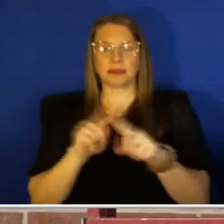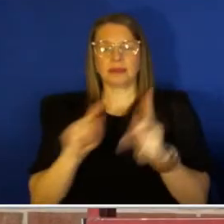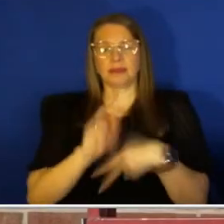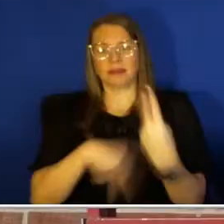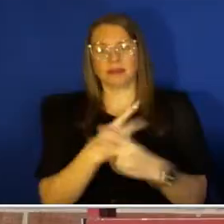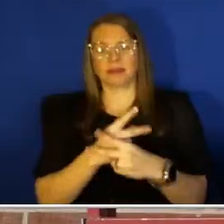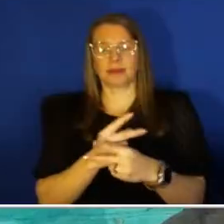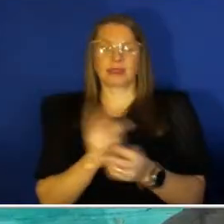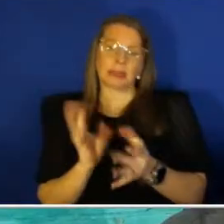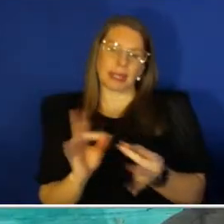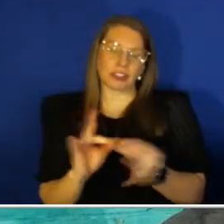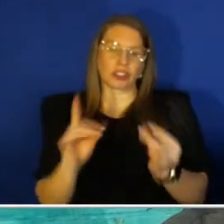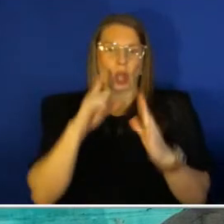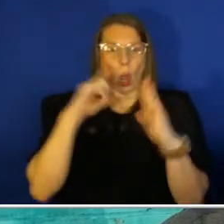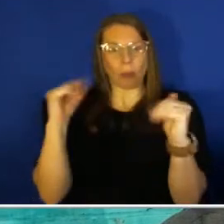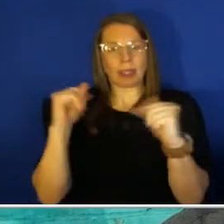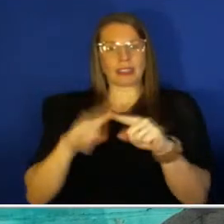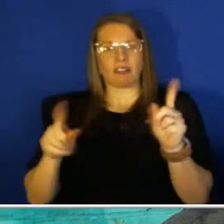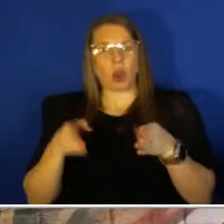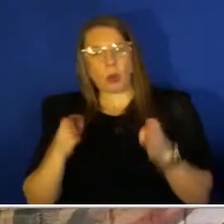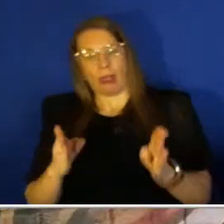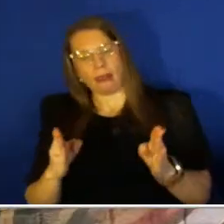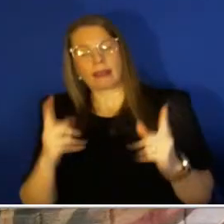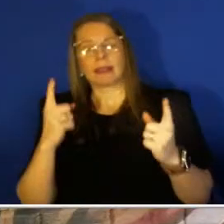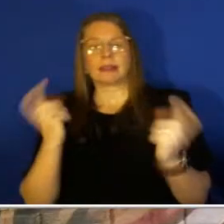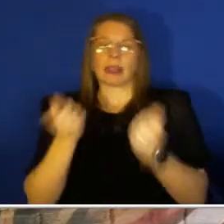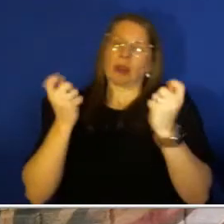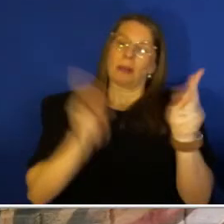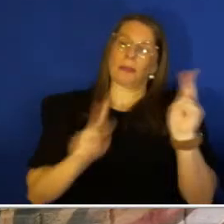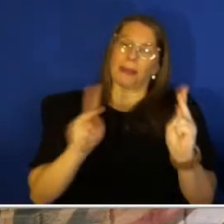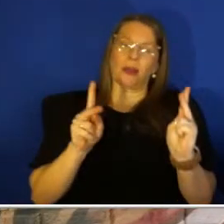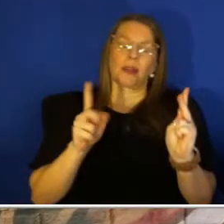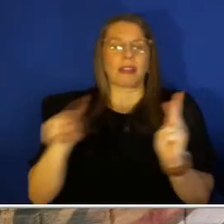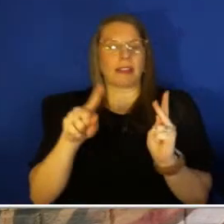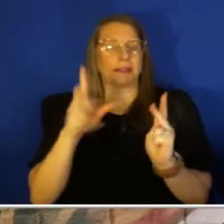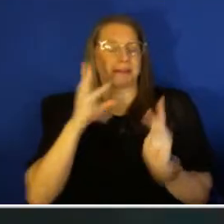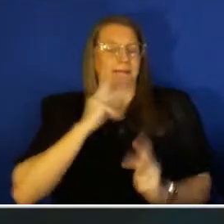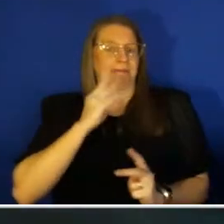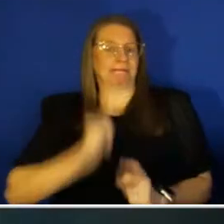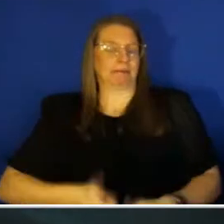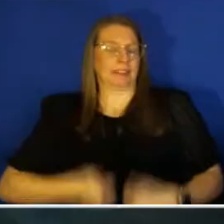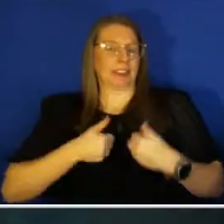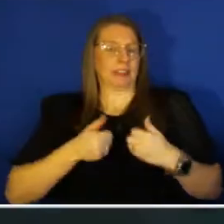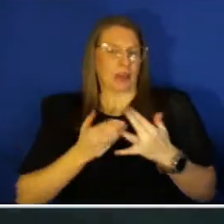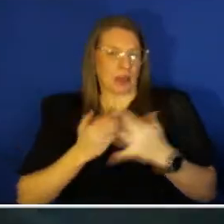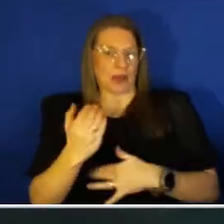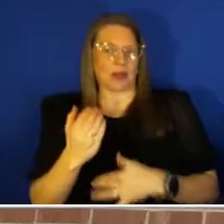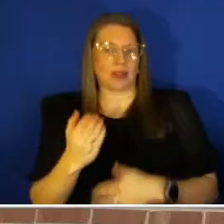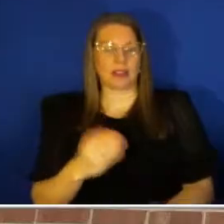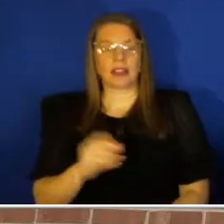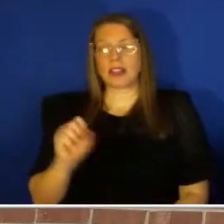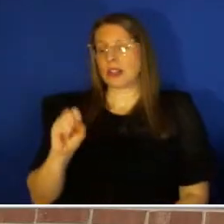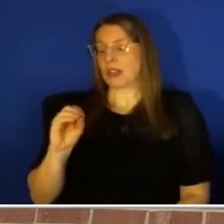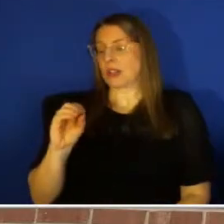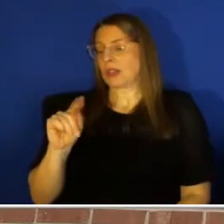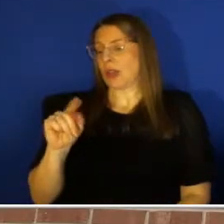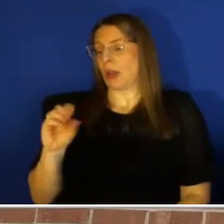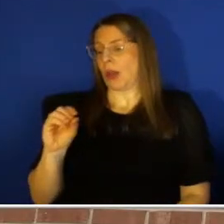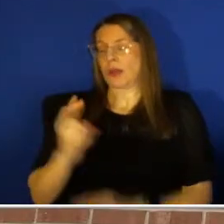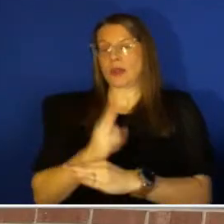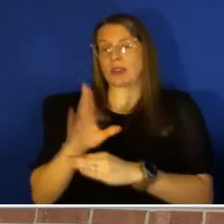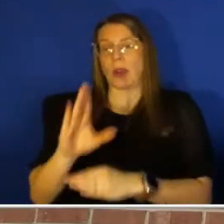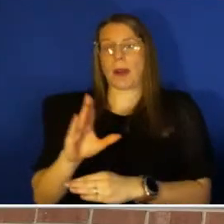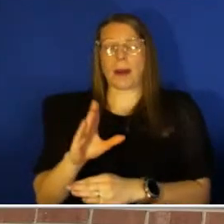hope in a different way, I think, celebrating the people that has lived through it. Soto is using her passion for paint in a big